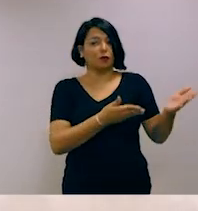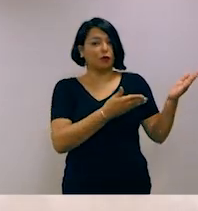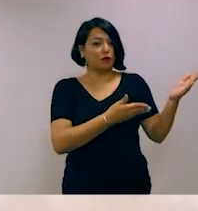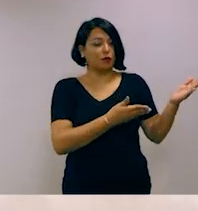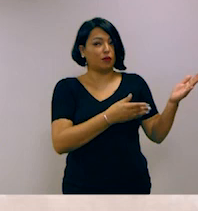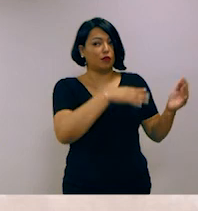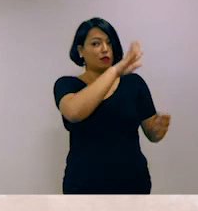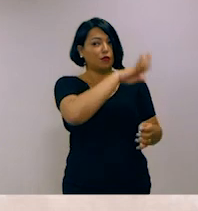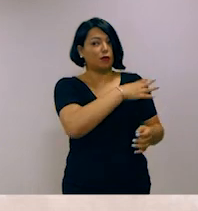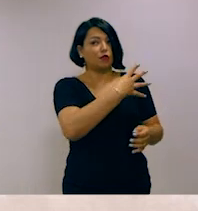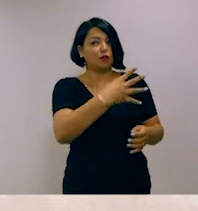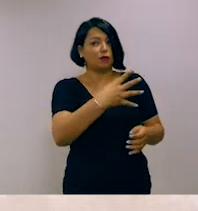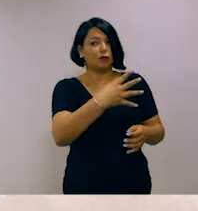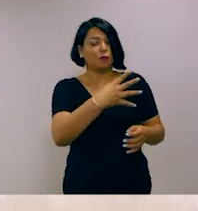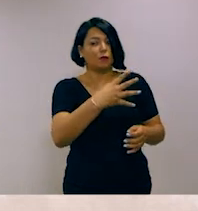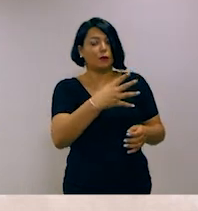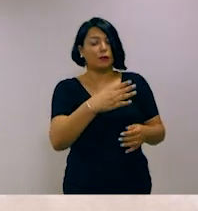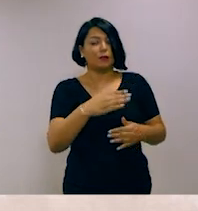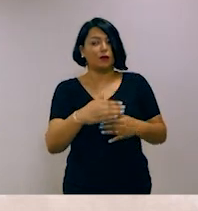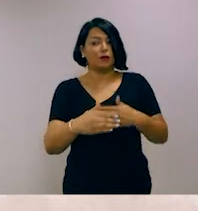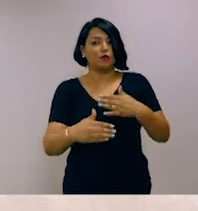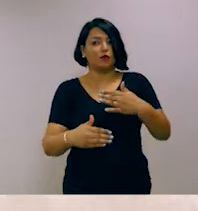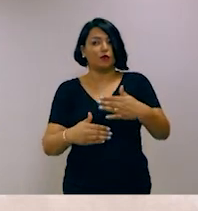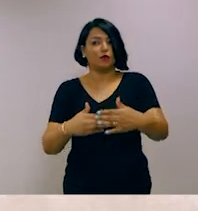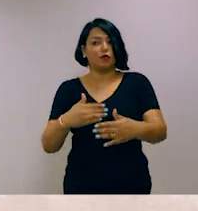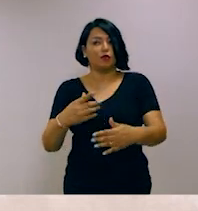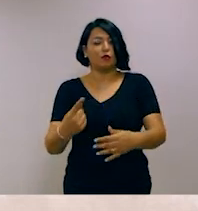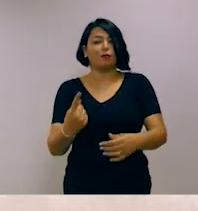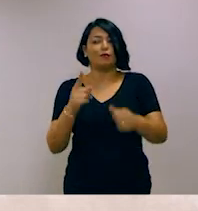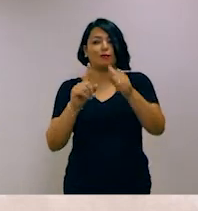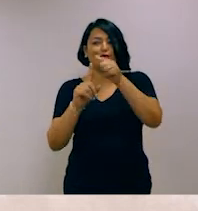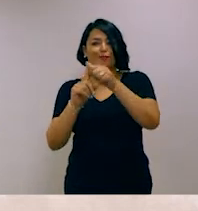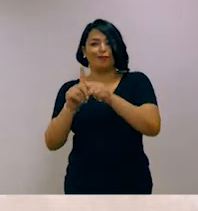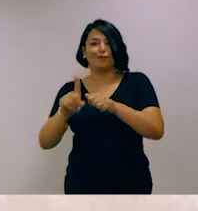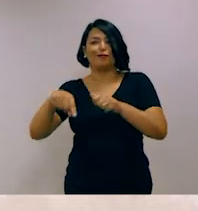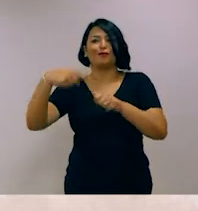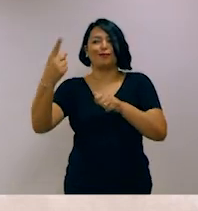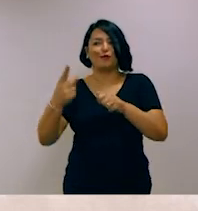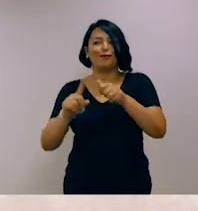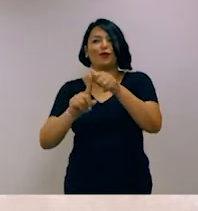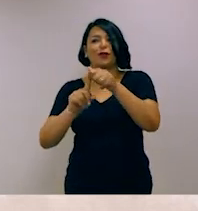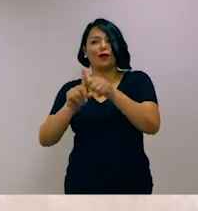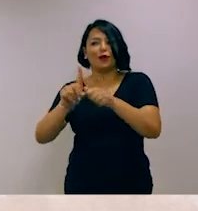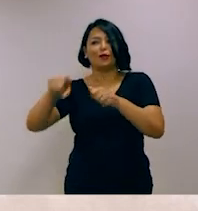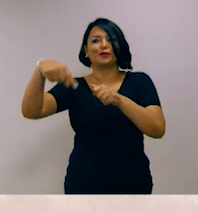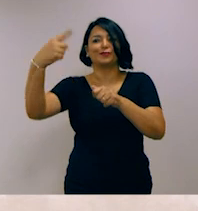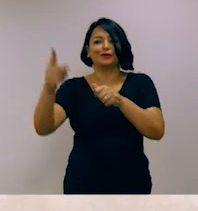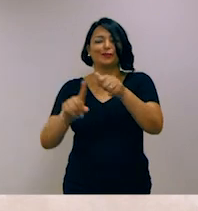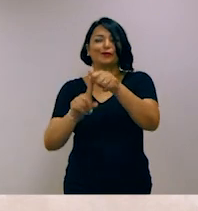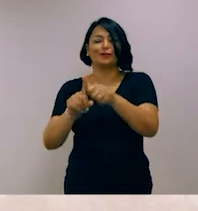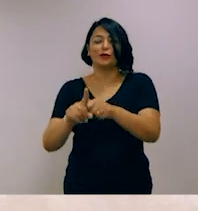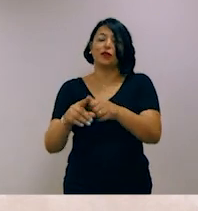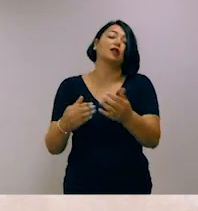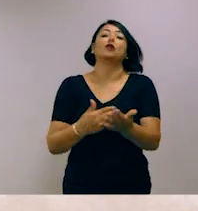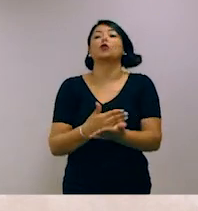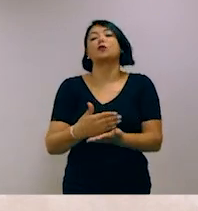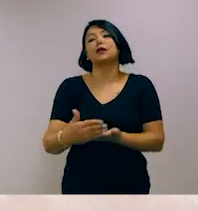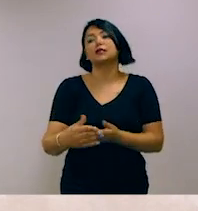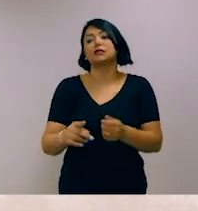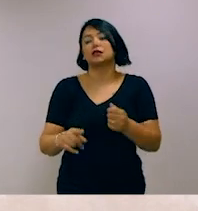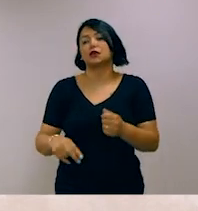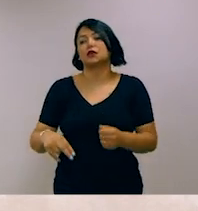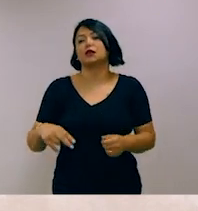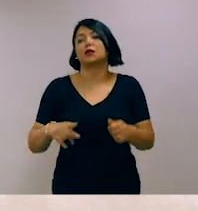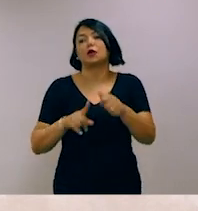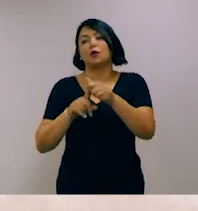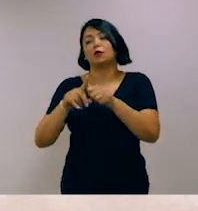CLADOP. And as you can see here, you can see month after month how the trainings changed.